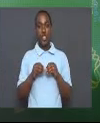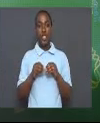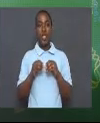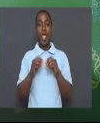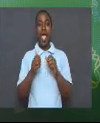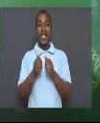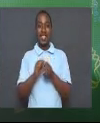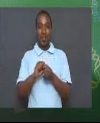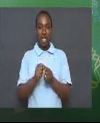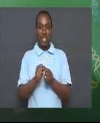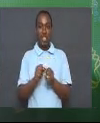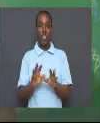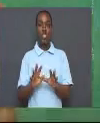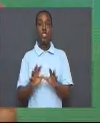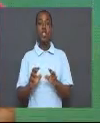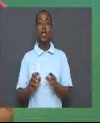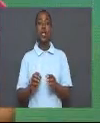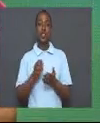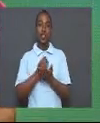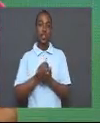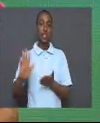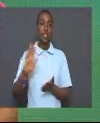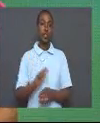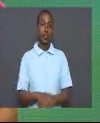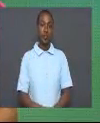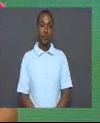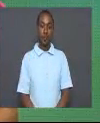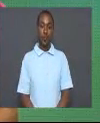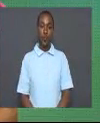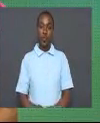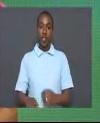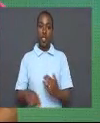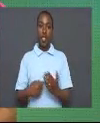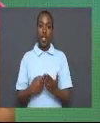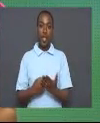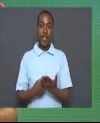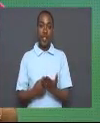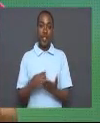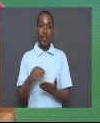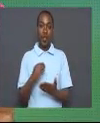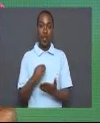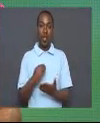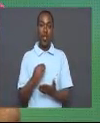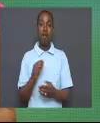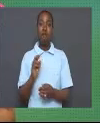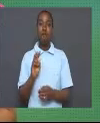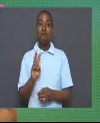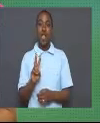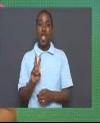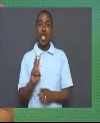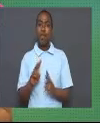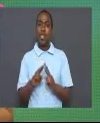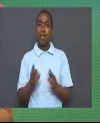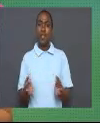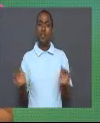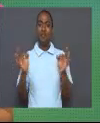and egestion. We learned that villi are important